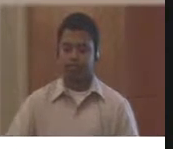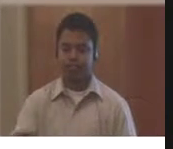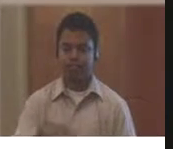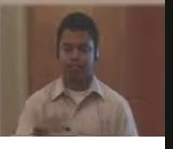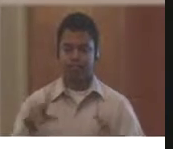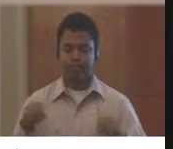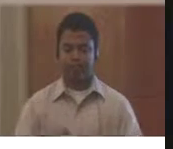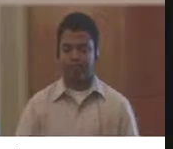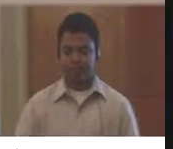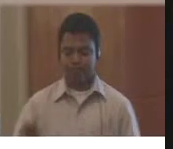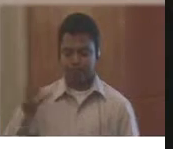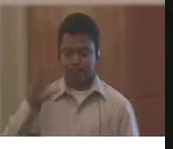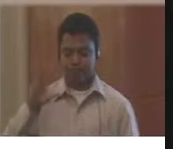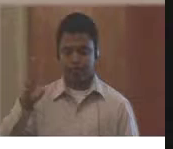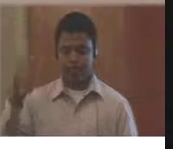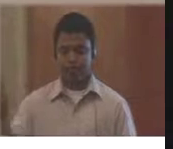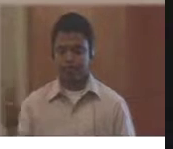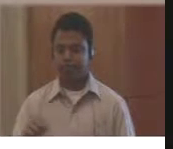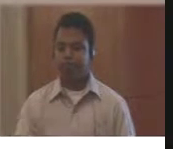32.